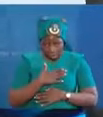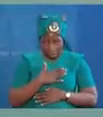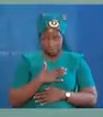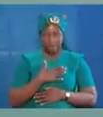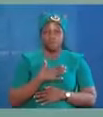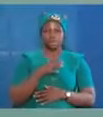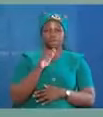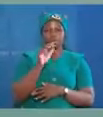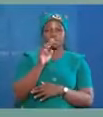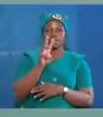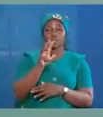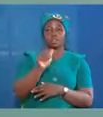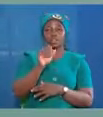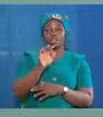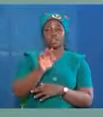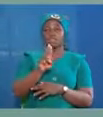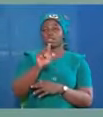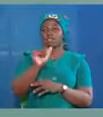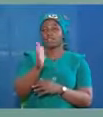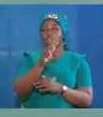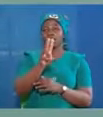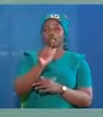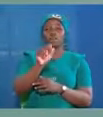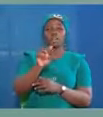Wafula Wamunyinyi. Anza kukuja.